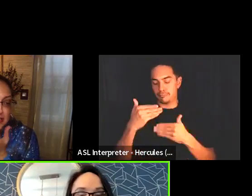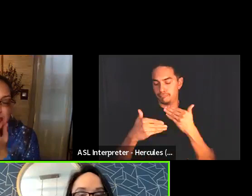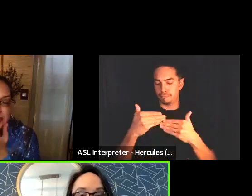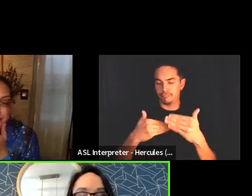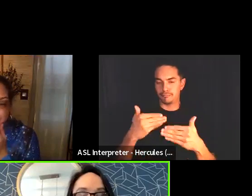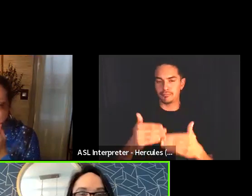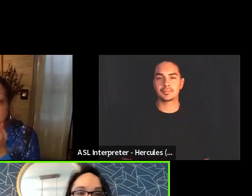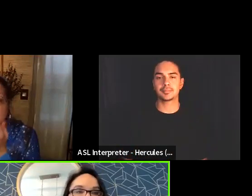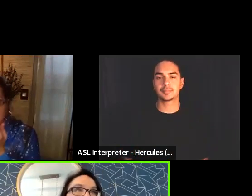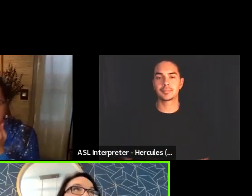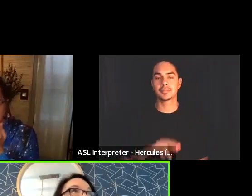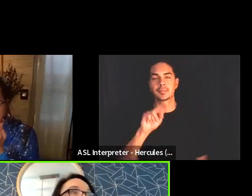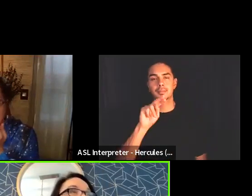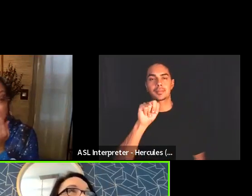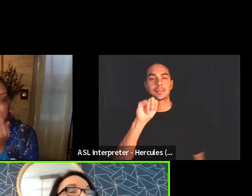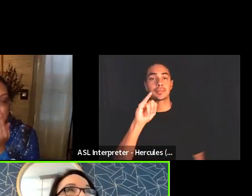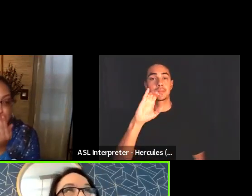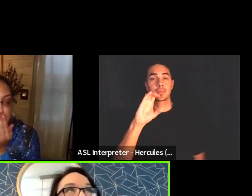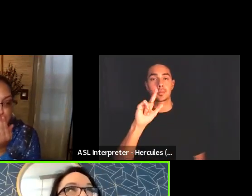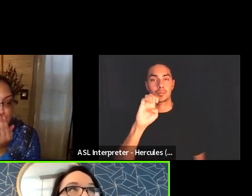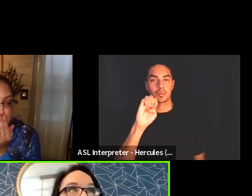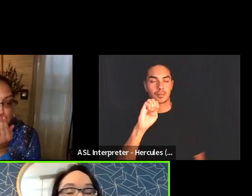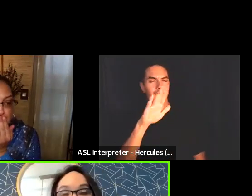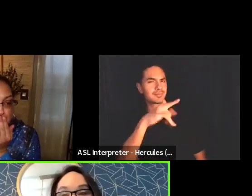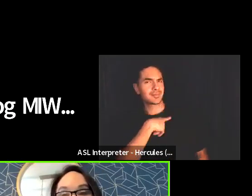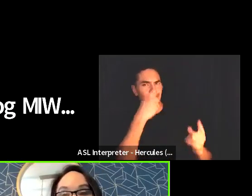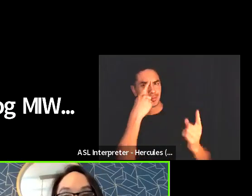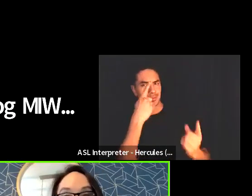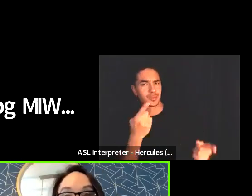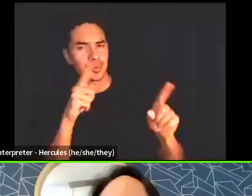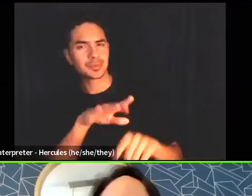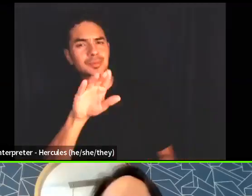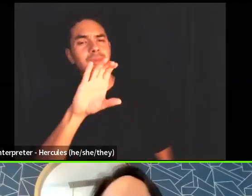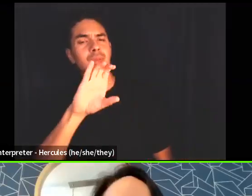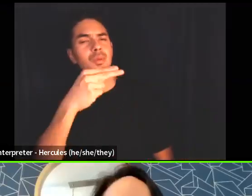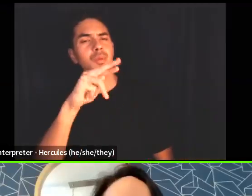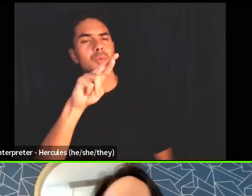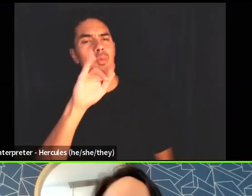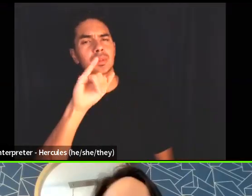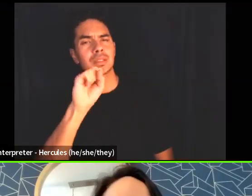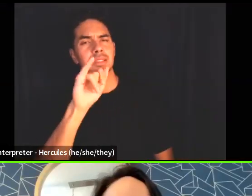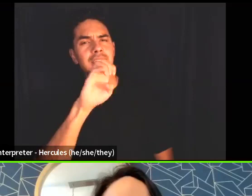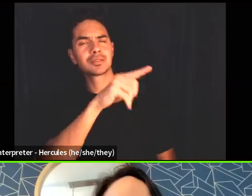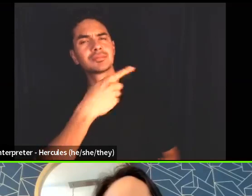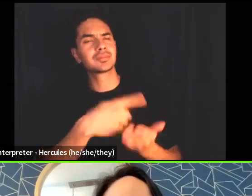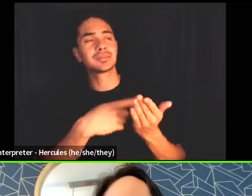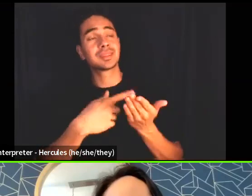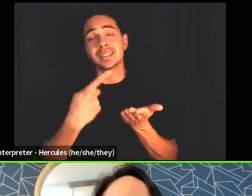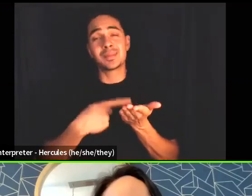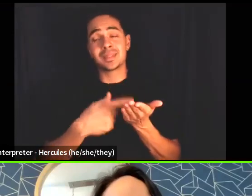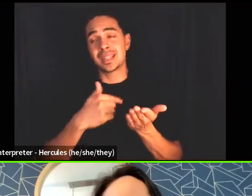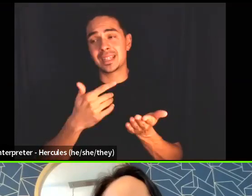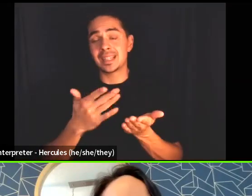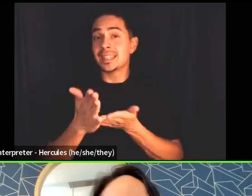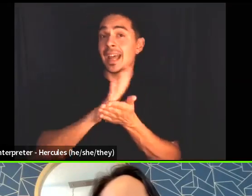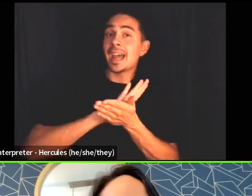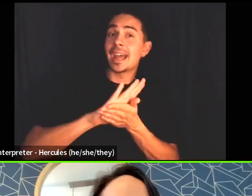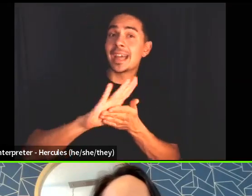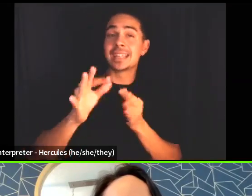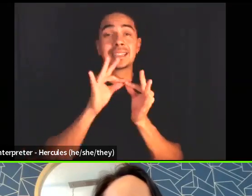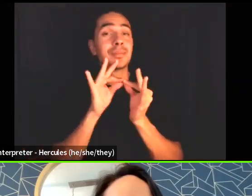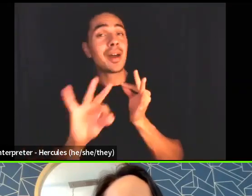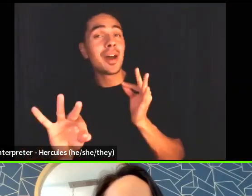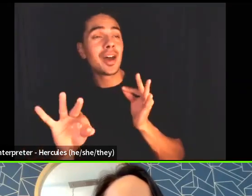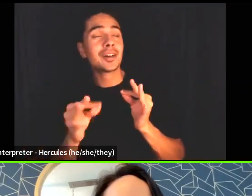I agree. And Christine, you brought up, like, when you were saying, you know, sometimes it isn't so nice, right? Like, because it